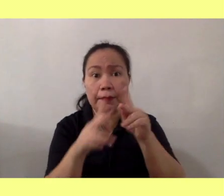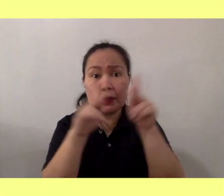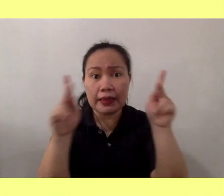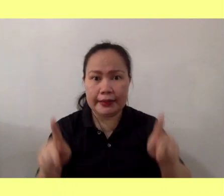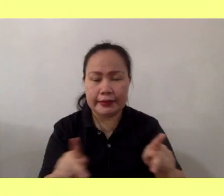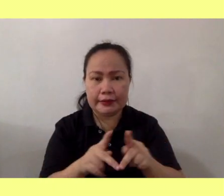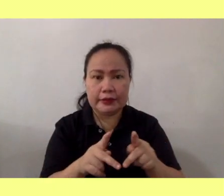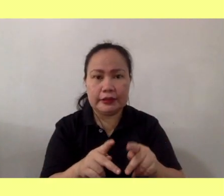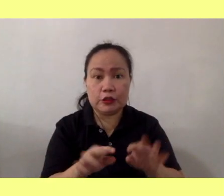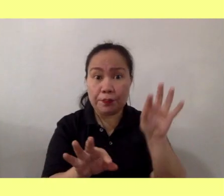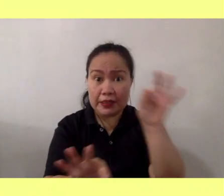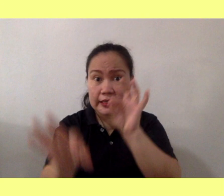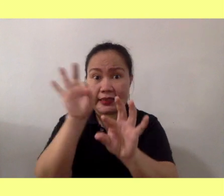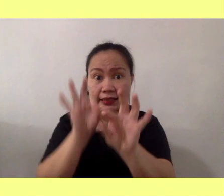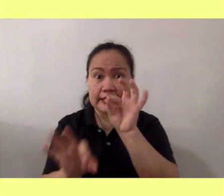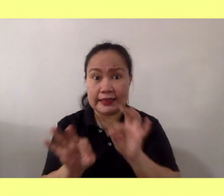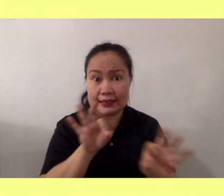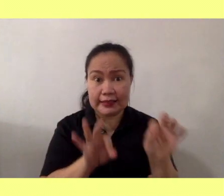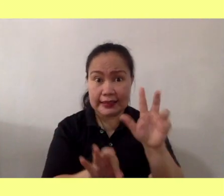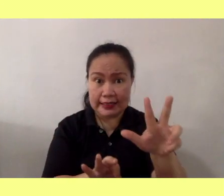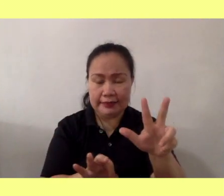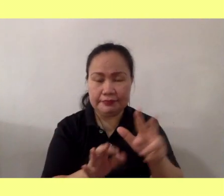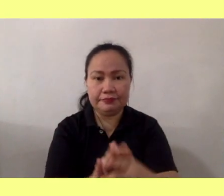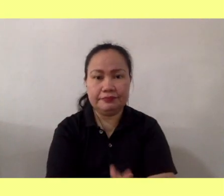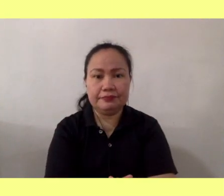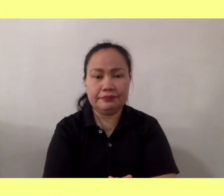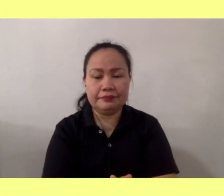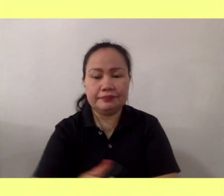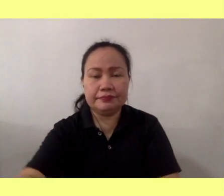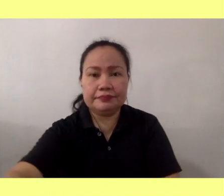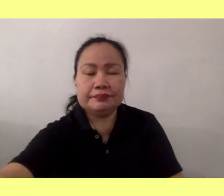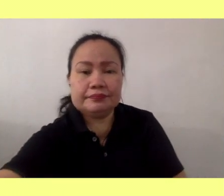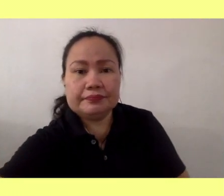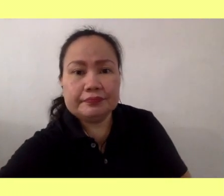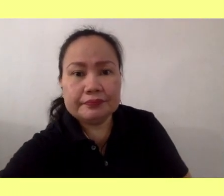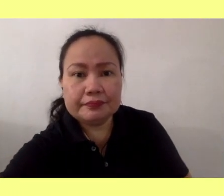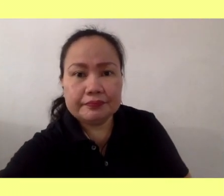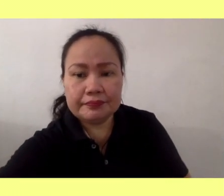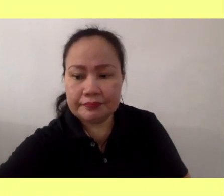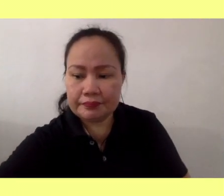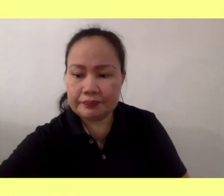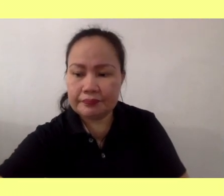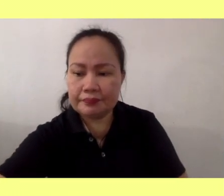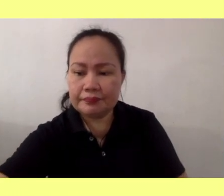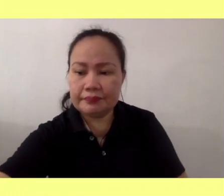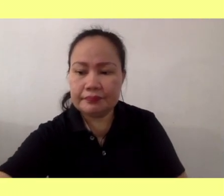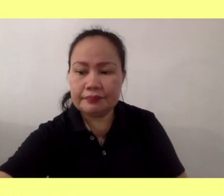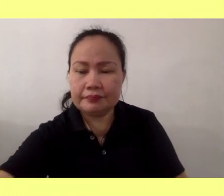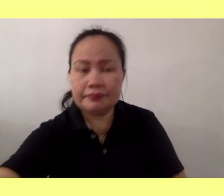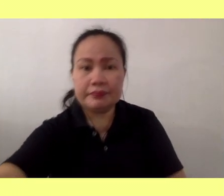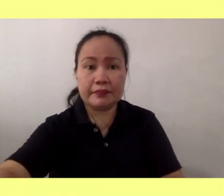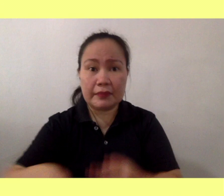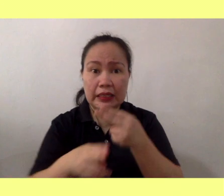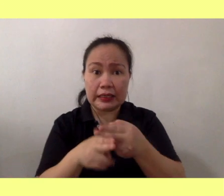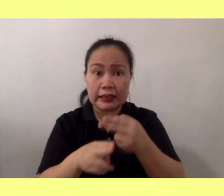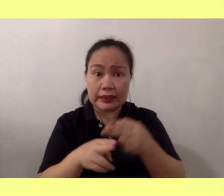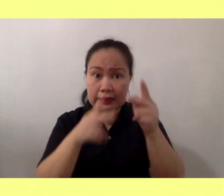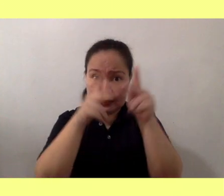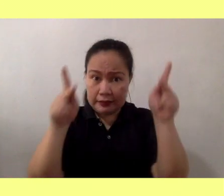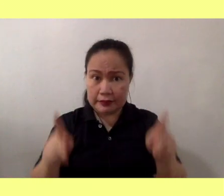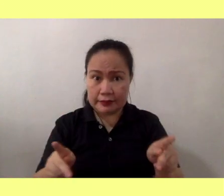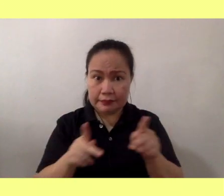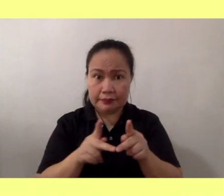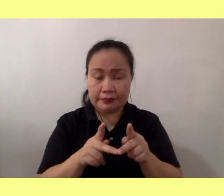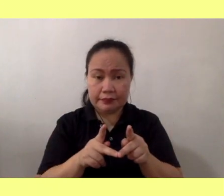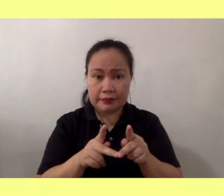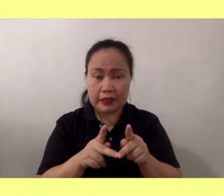plane. Okay? So, kahit anong points pwede. So, halimbawa, basta as much as possible, name your